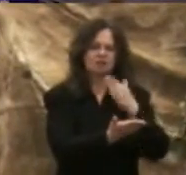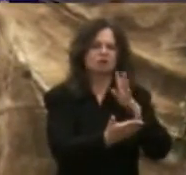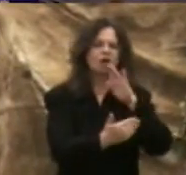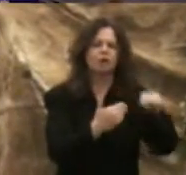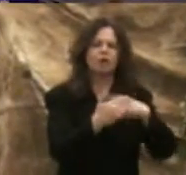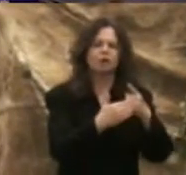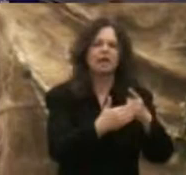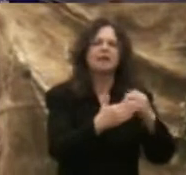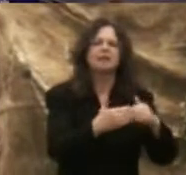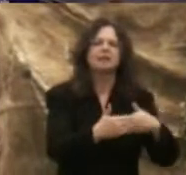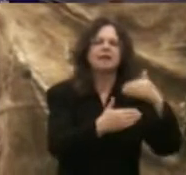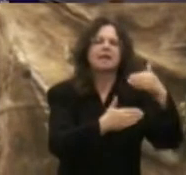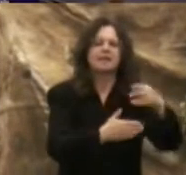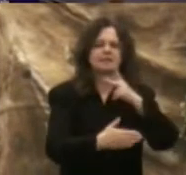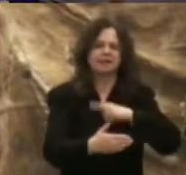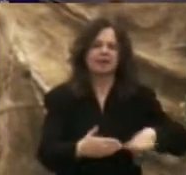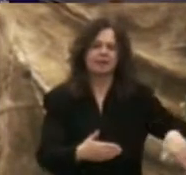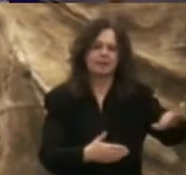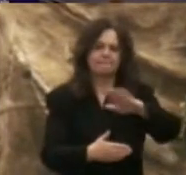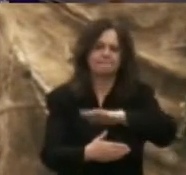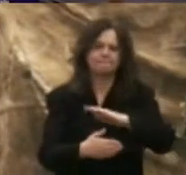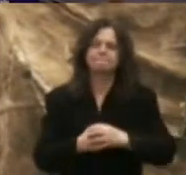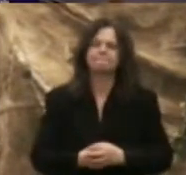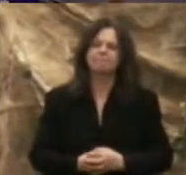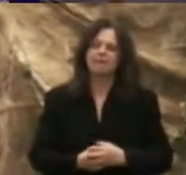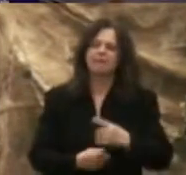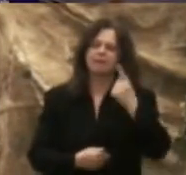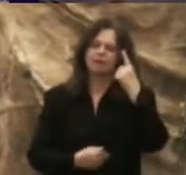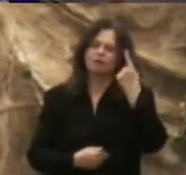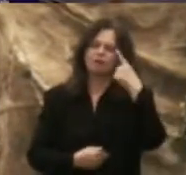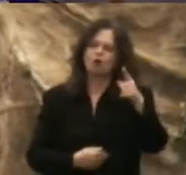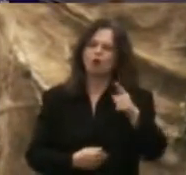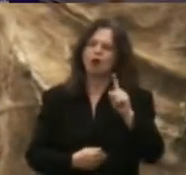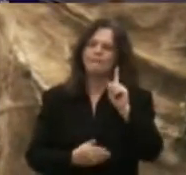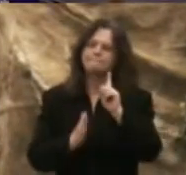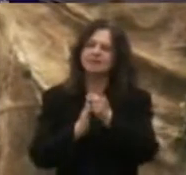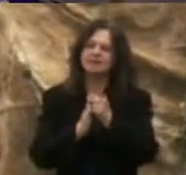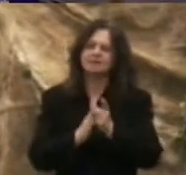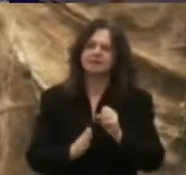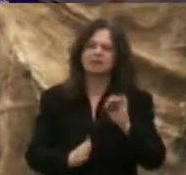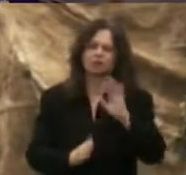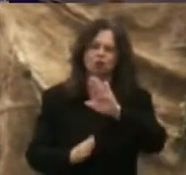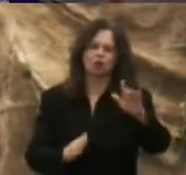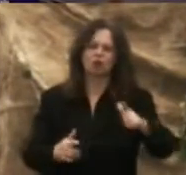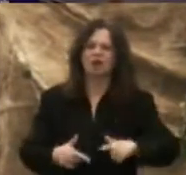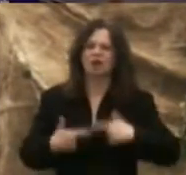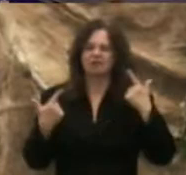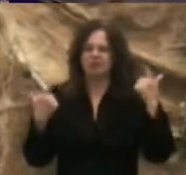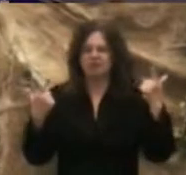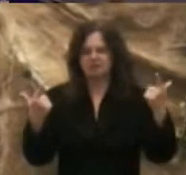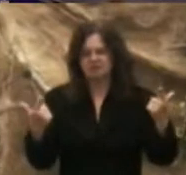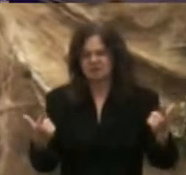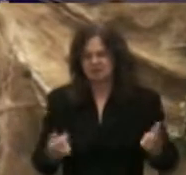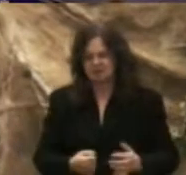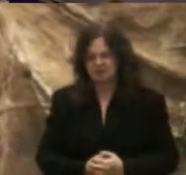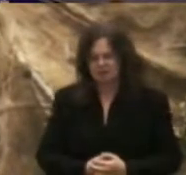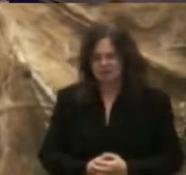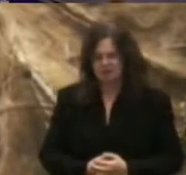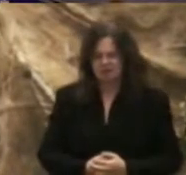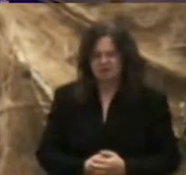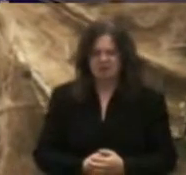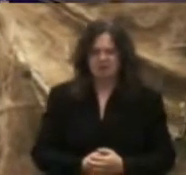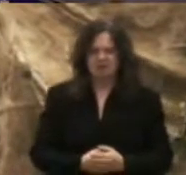life, but their hopes for the next life. Think of it for a minute. If your life is relegated to